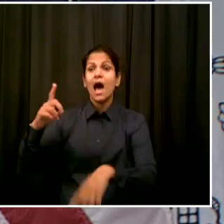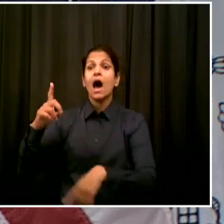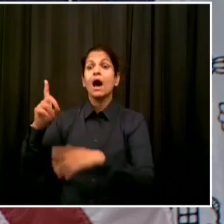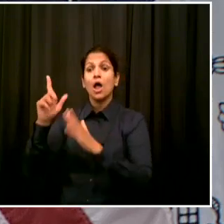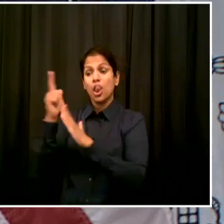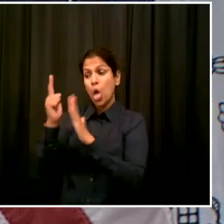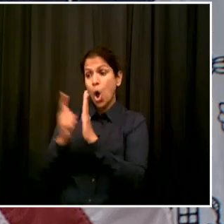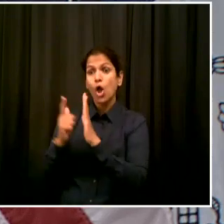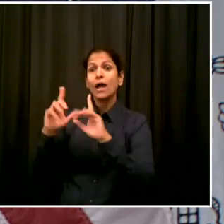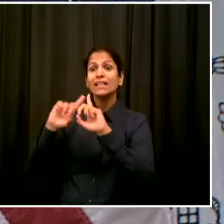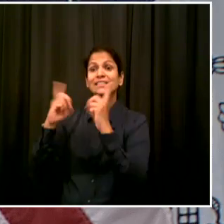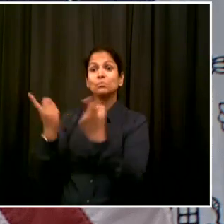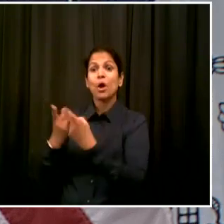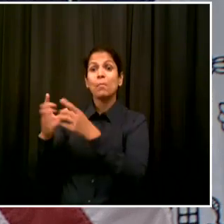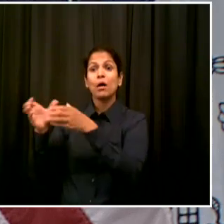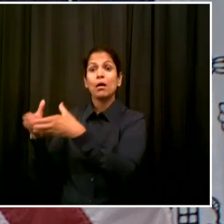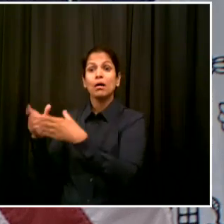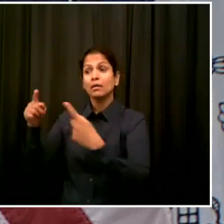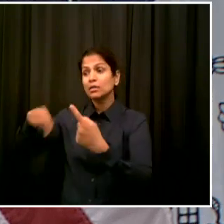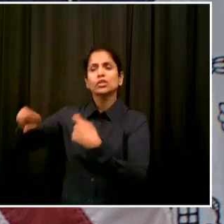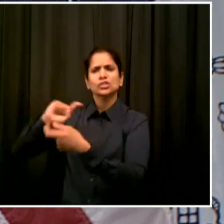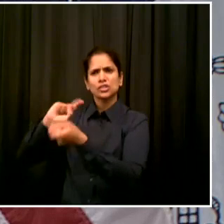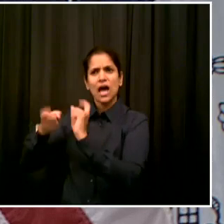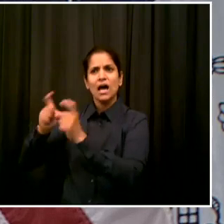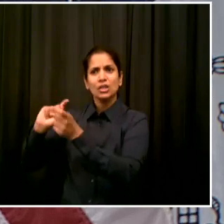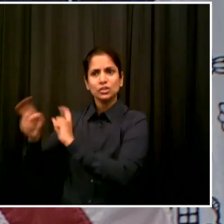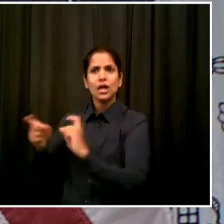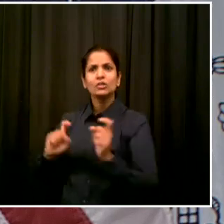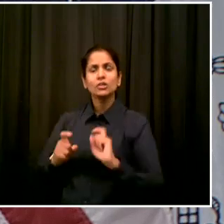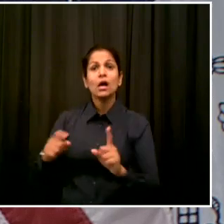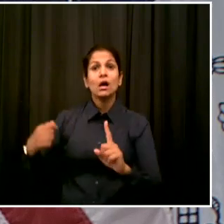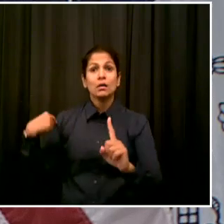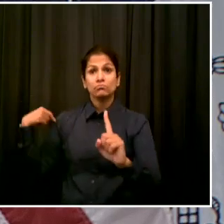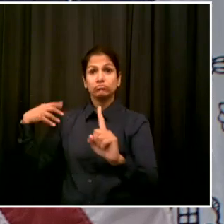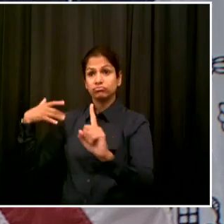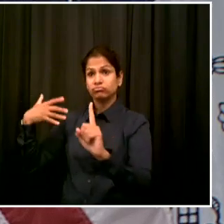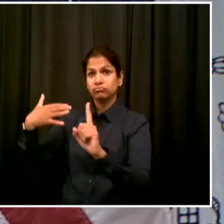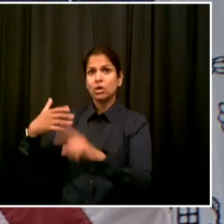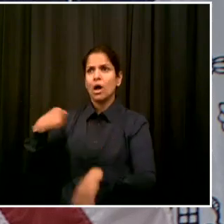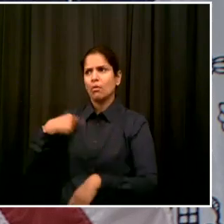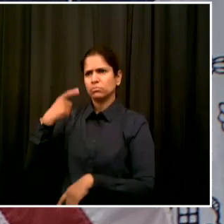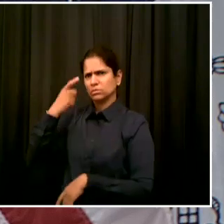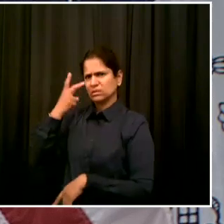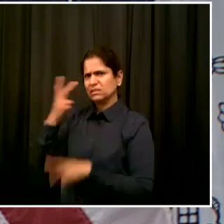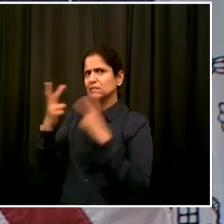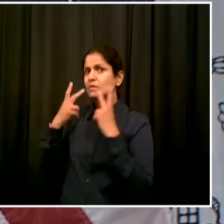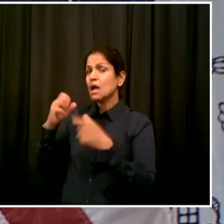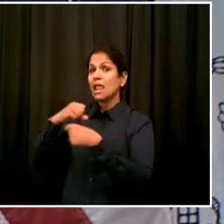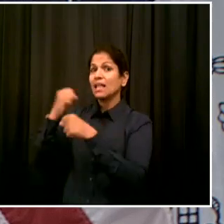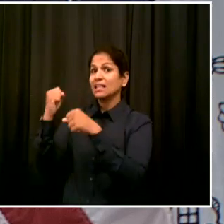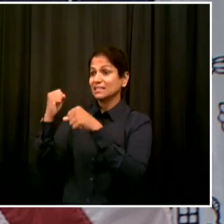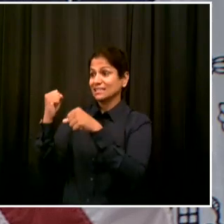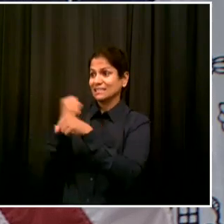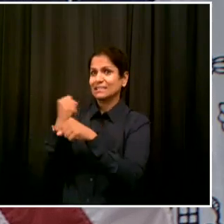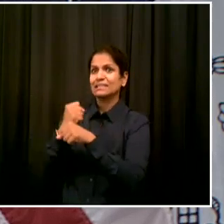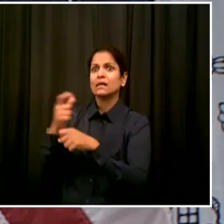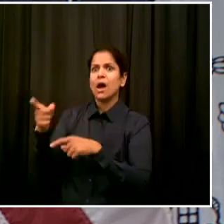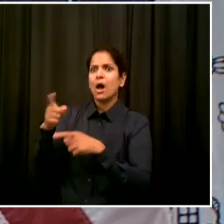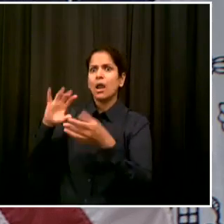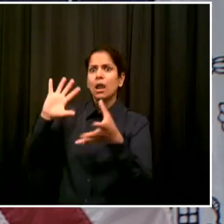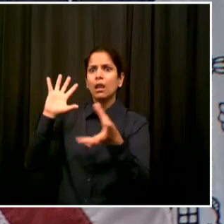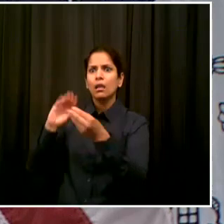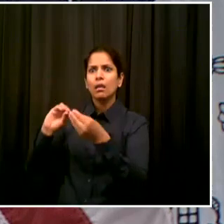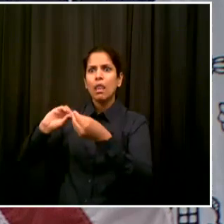changes in our crime statistics that didn't just fall from the sky. They had some kind of causal connection, but not to one thing,